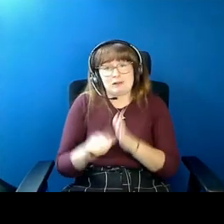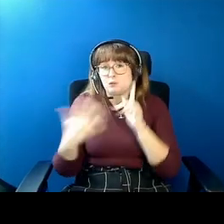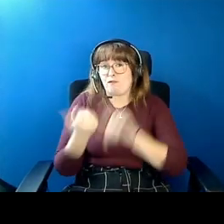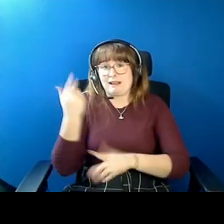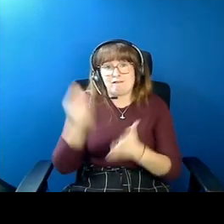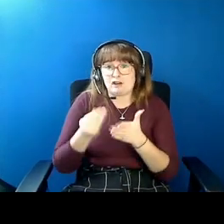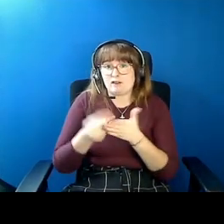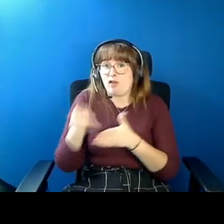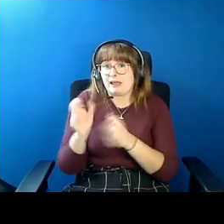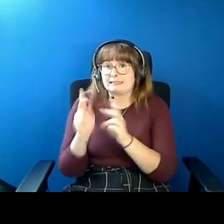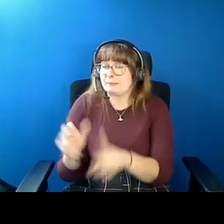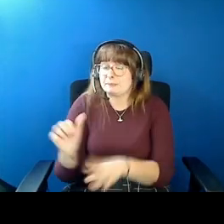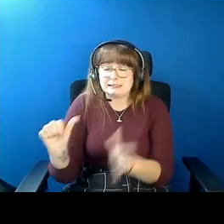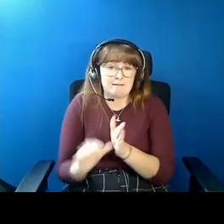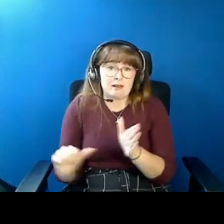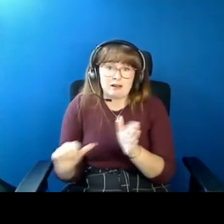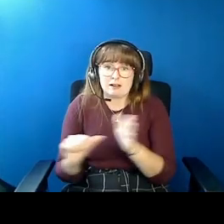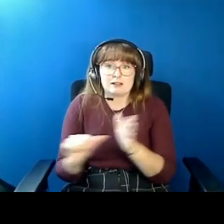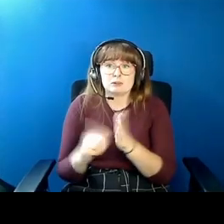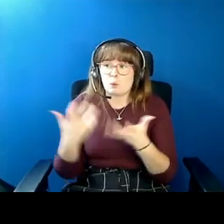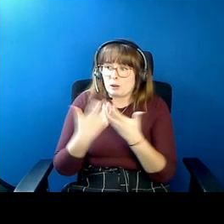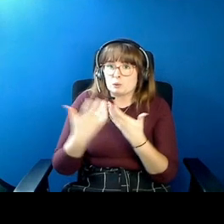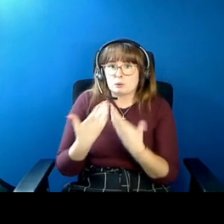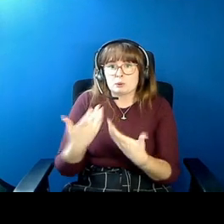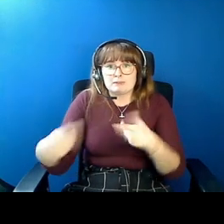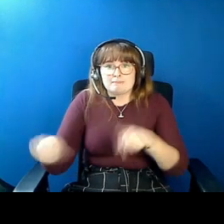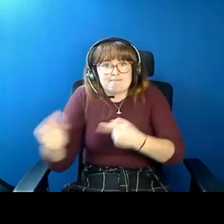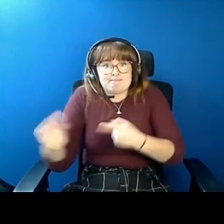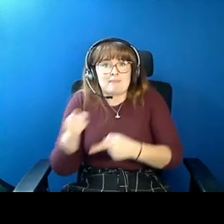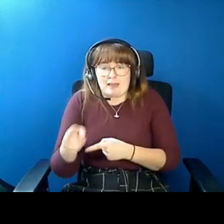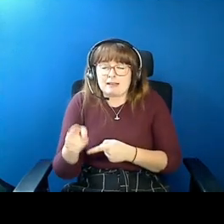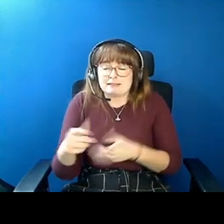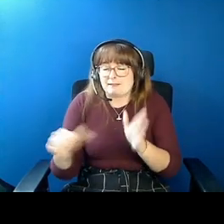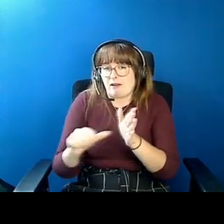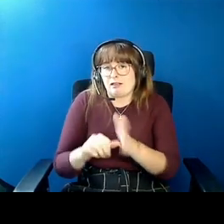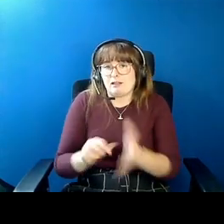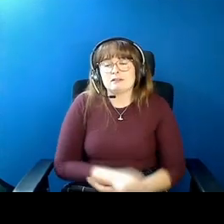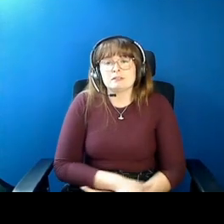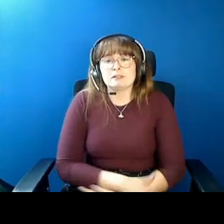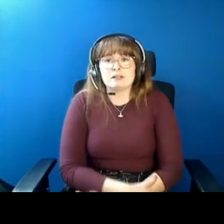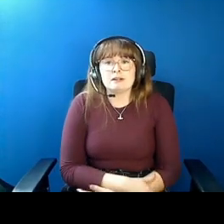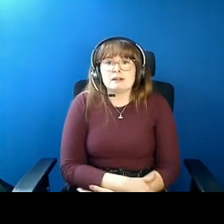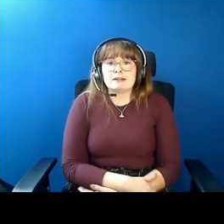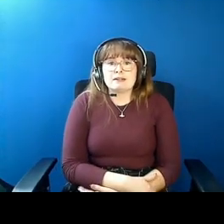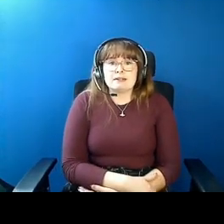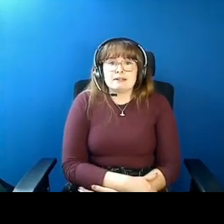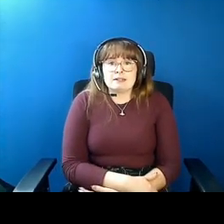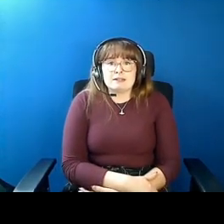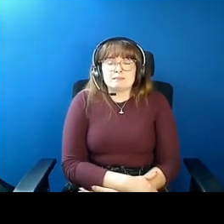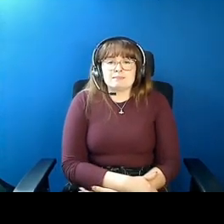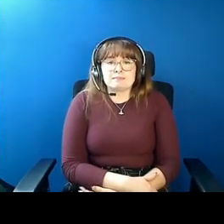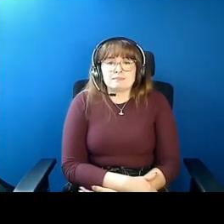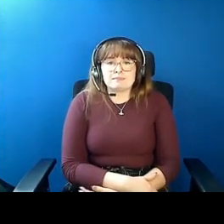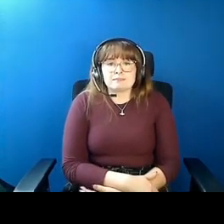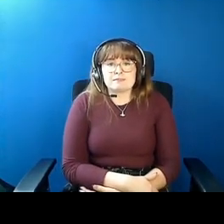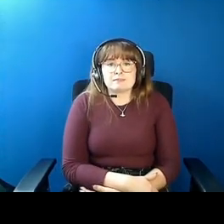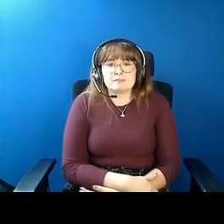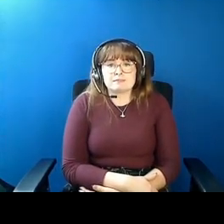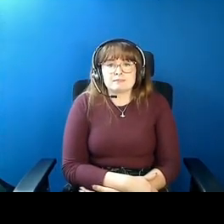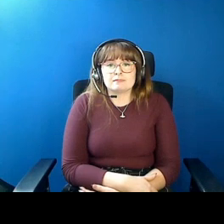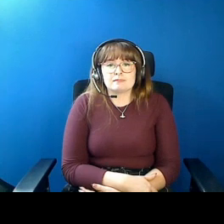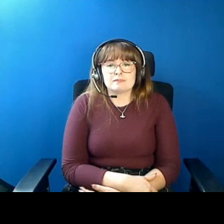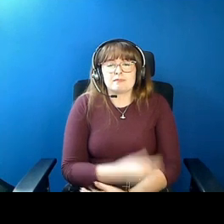type. So how tackling those is going to be key. And final couple of bits then.